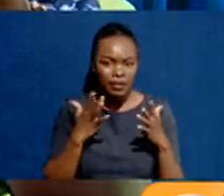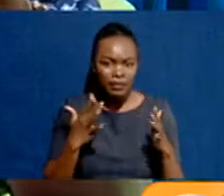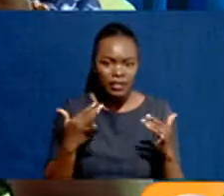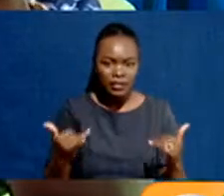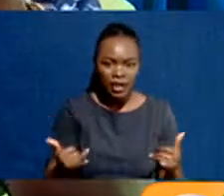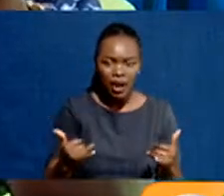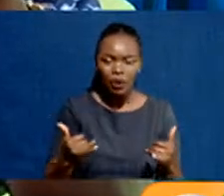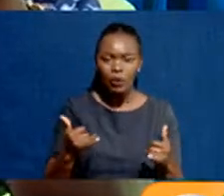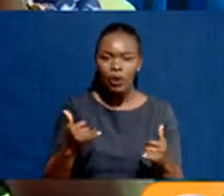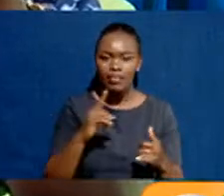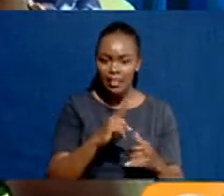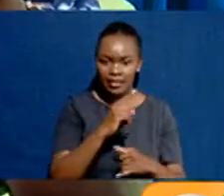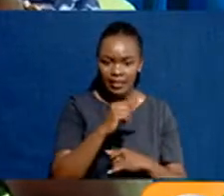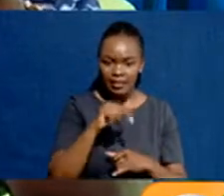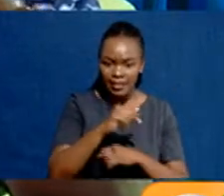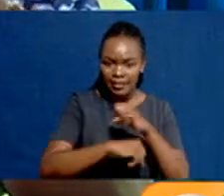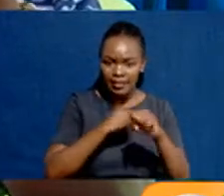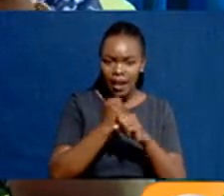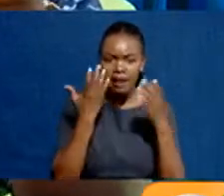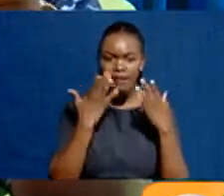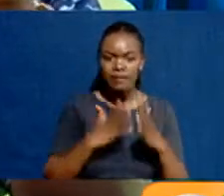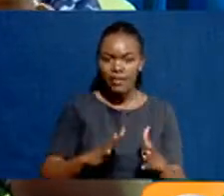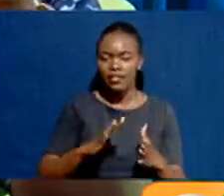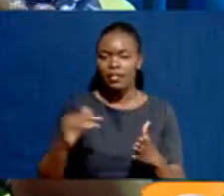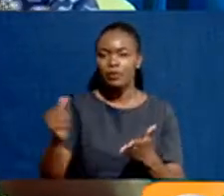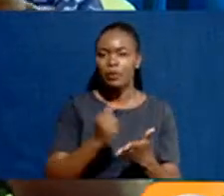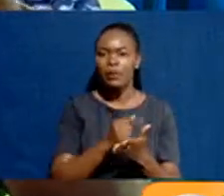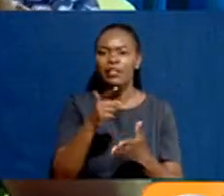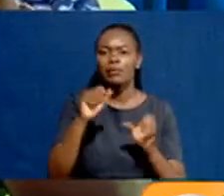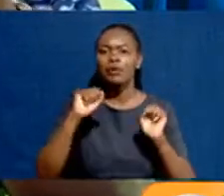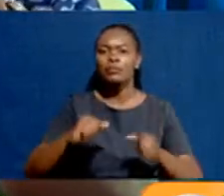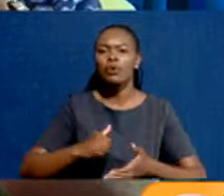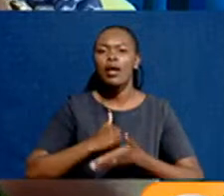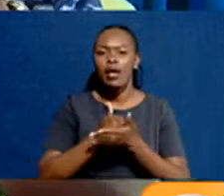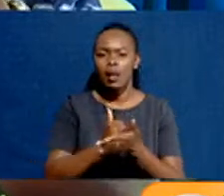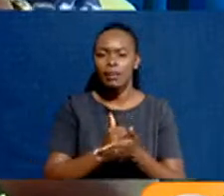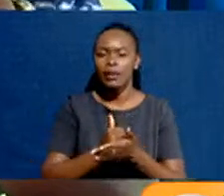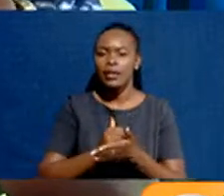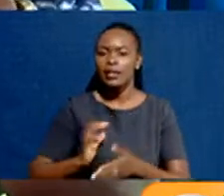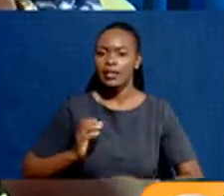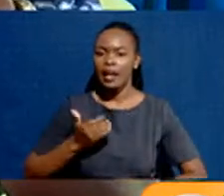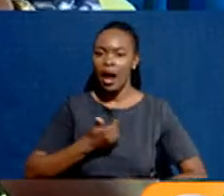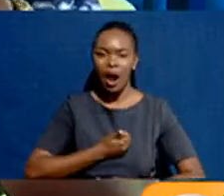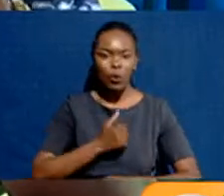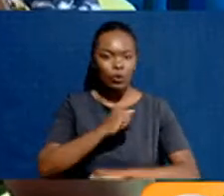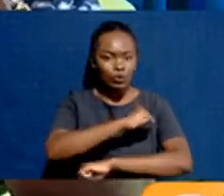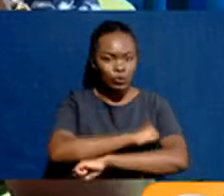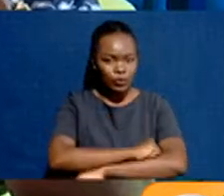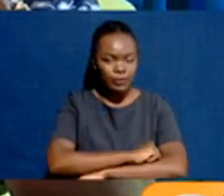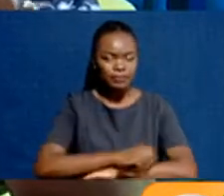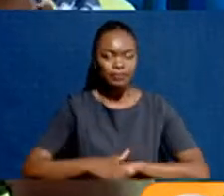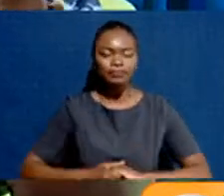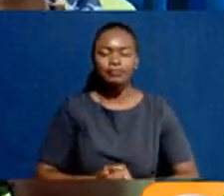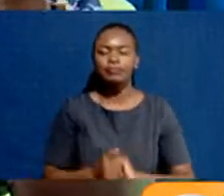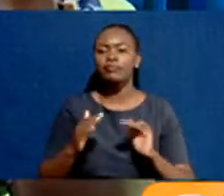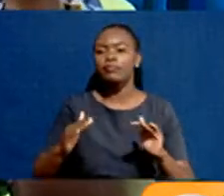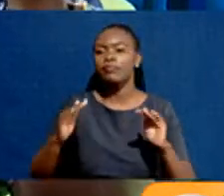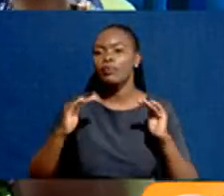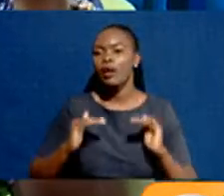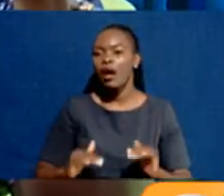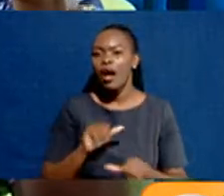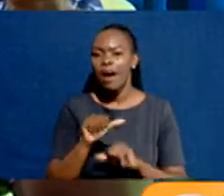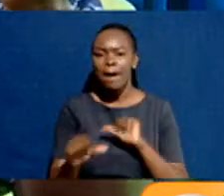teachers, and that will really be a big relief to our schools. On the issue of saying